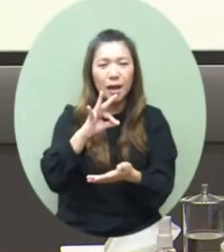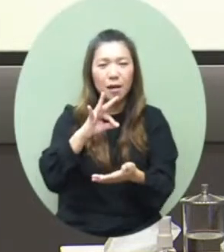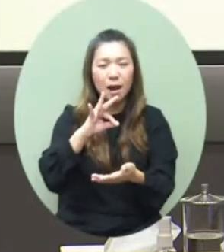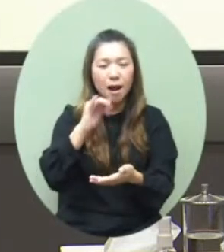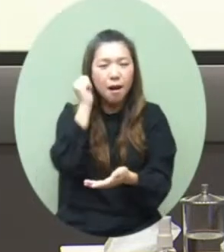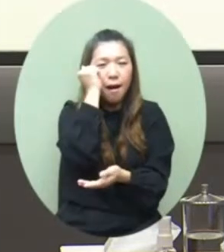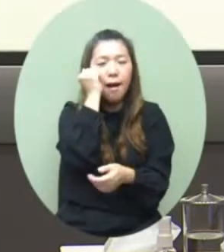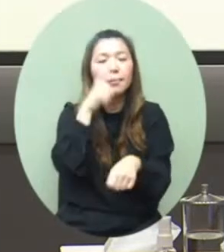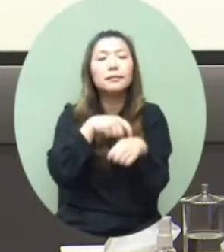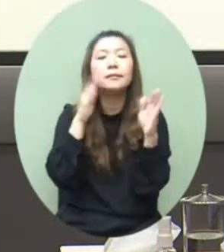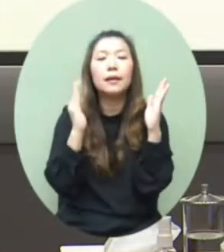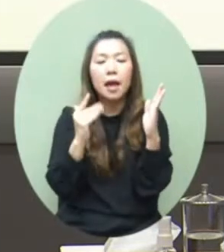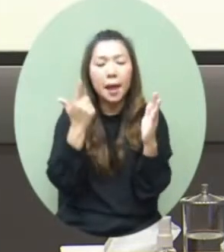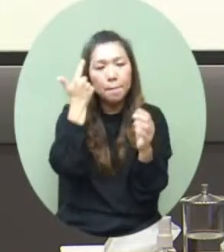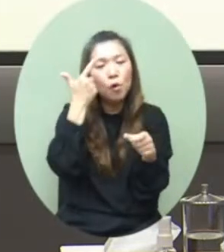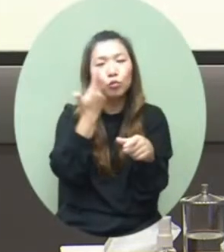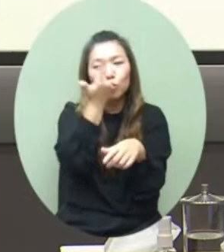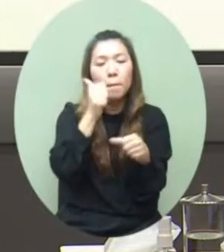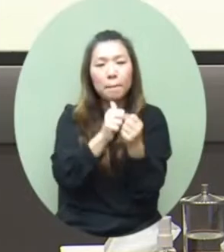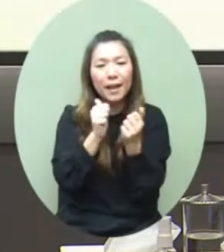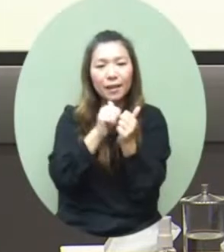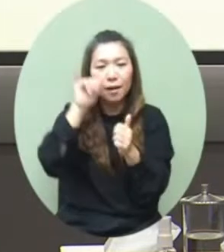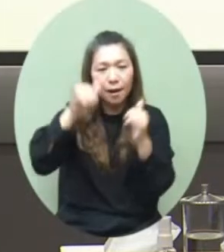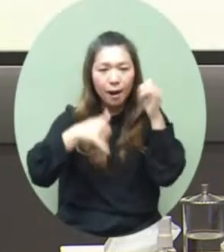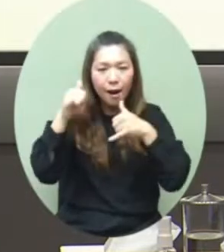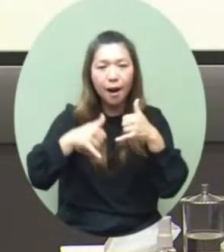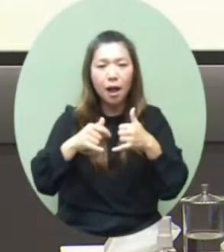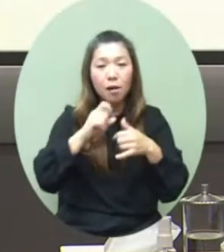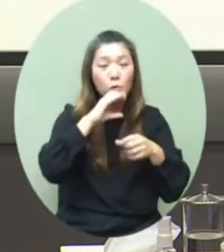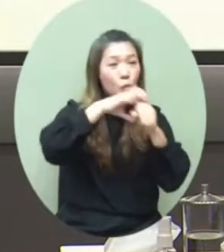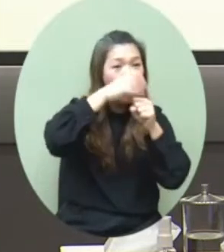expect to see lots of tourists coming in.